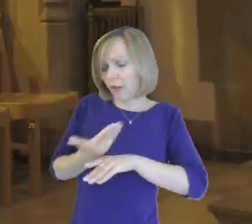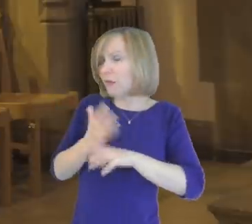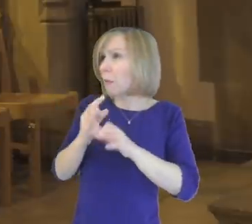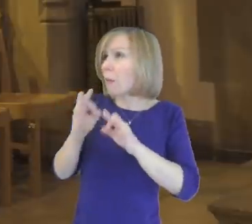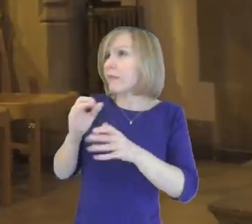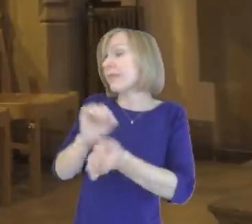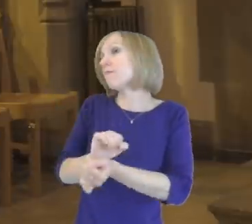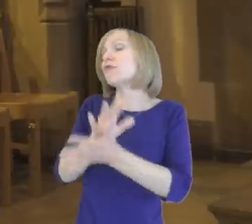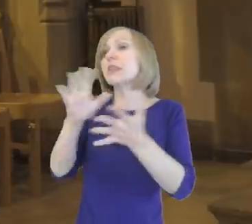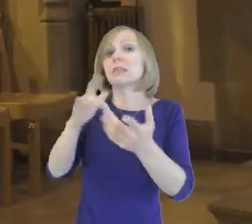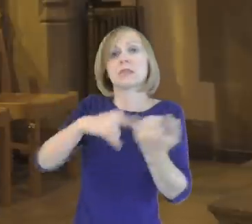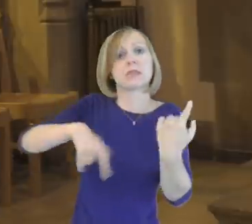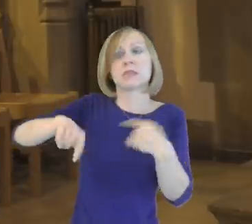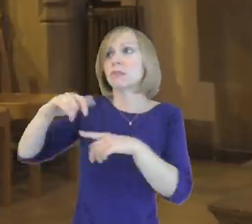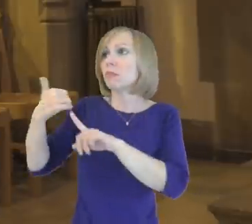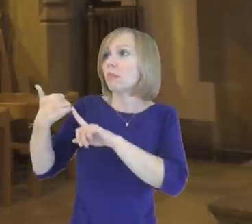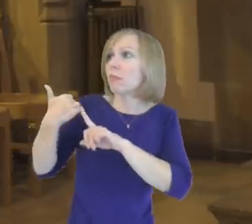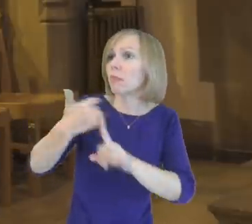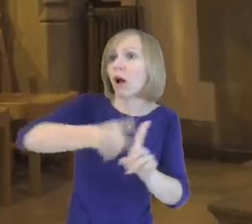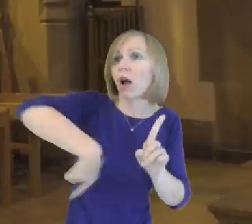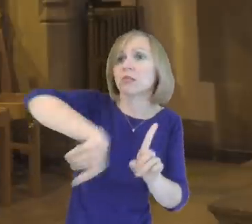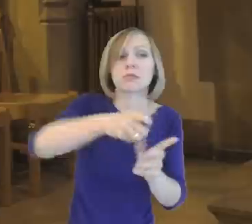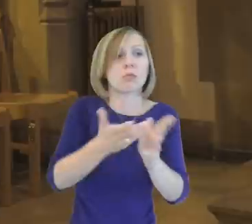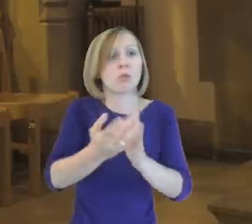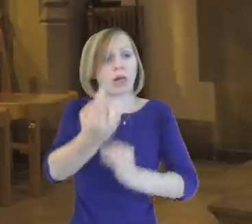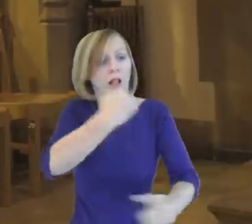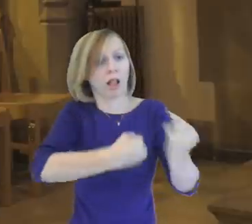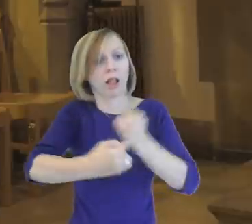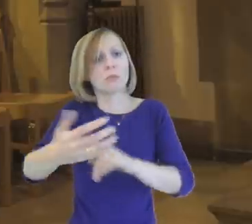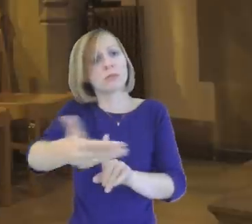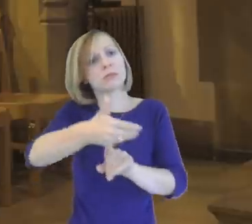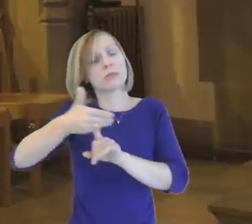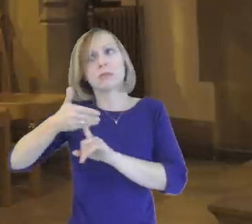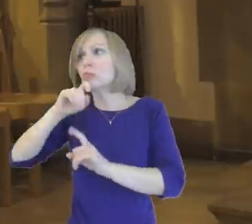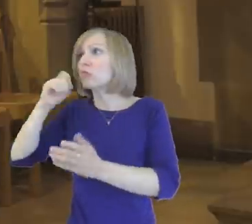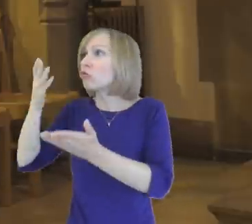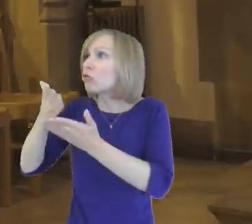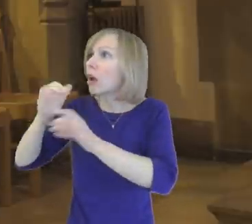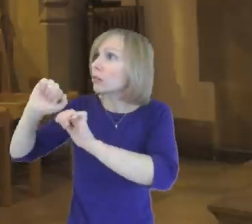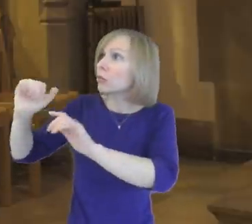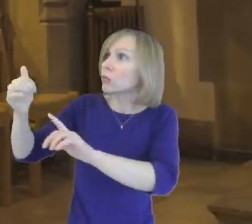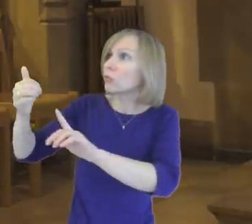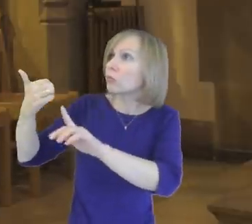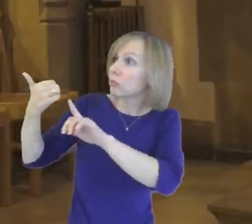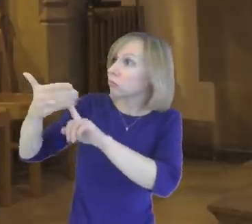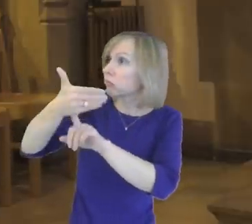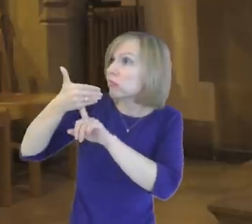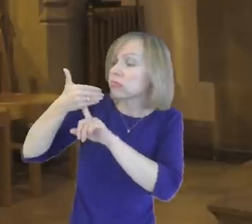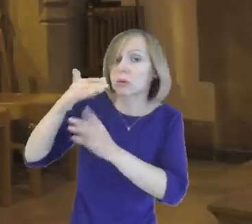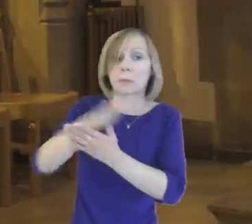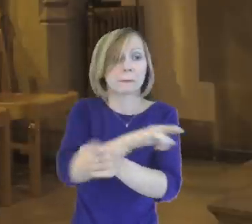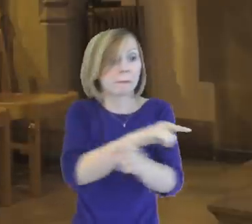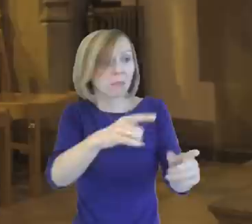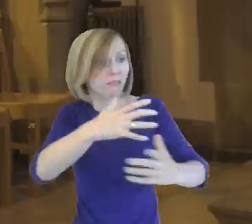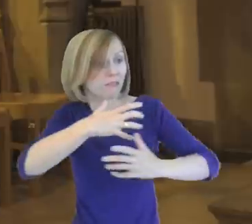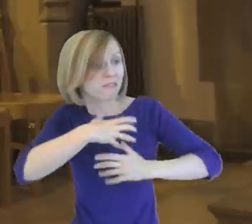us, thy humble servants, in all assaults of our enemies, that we, surely trusting in thy defence, may not fear the power of any adversaries. Through